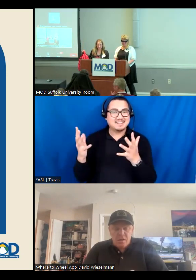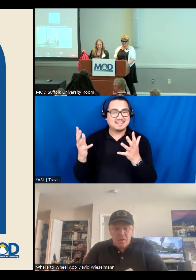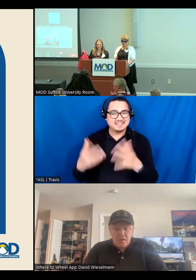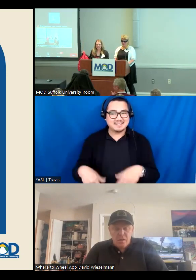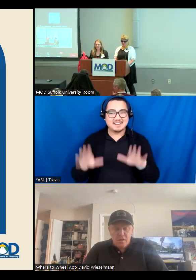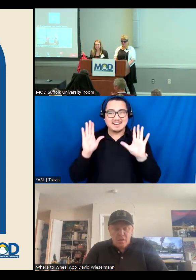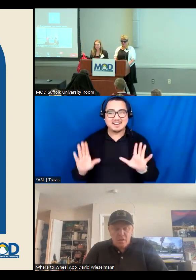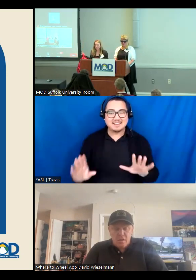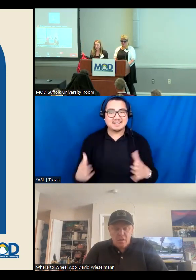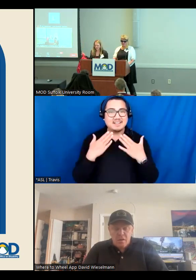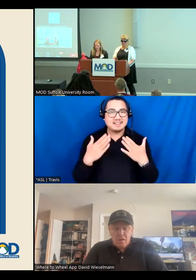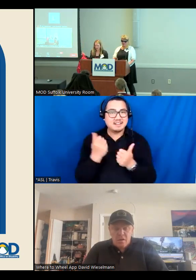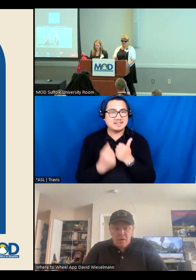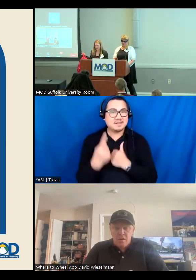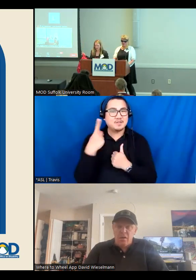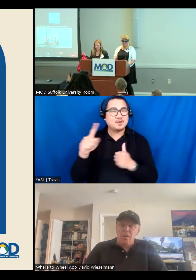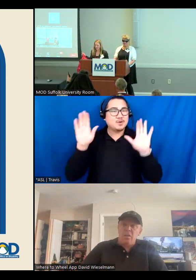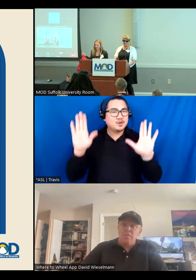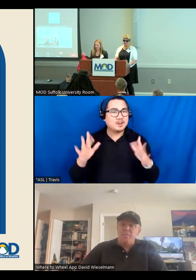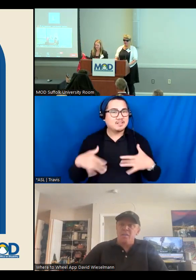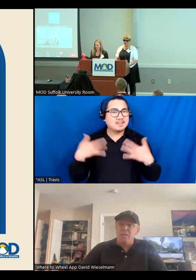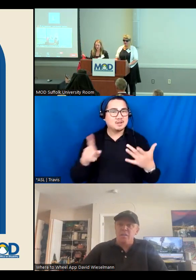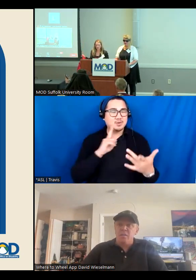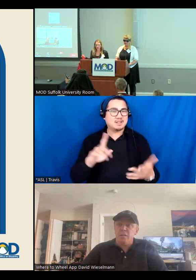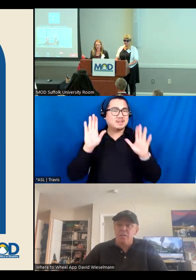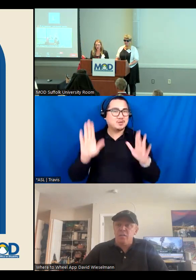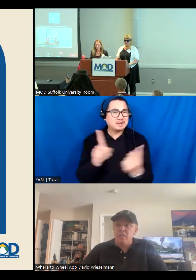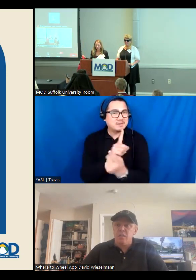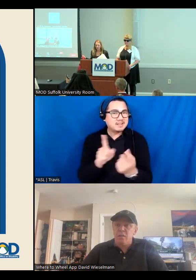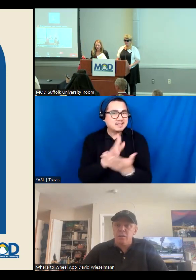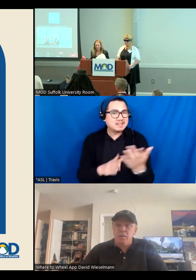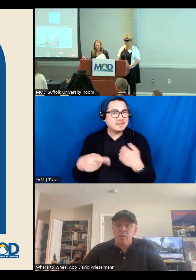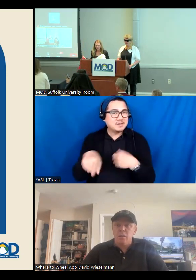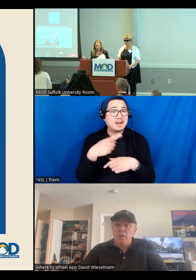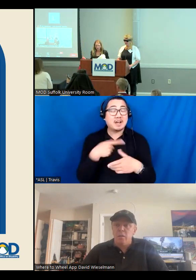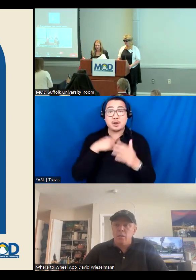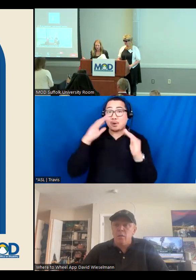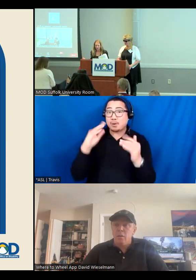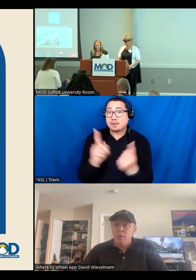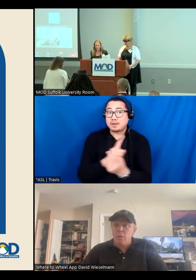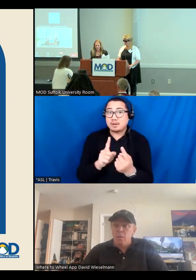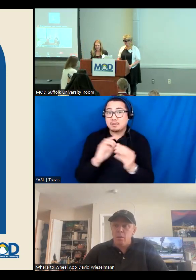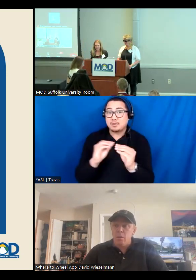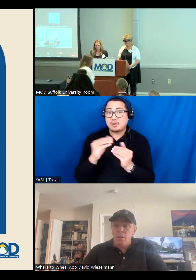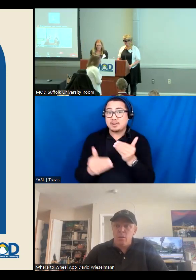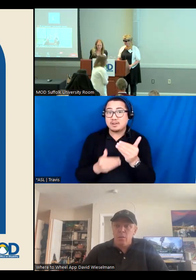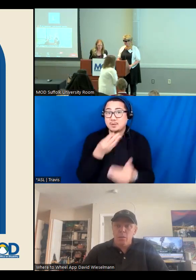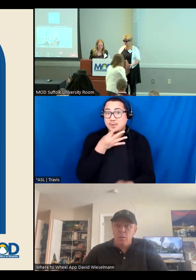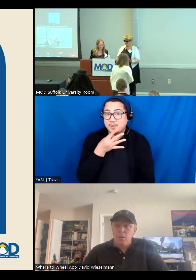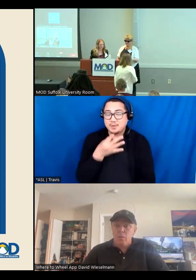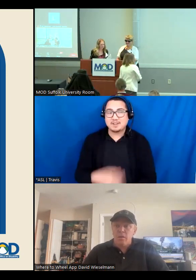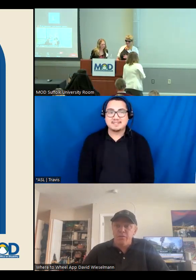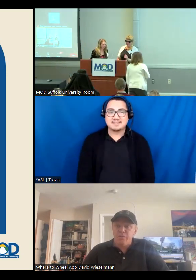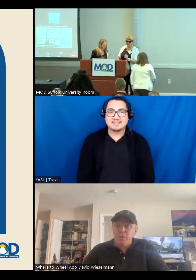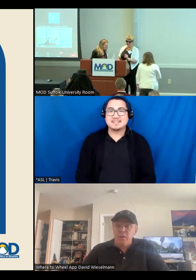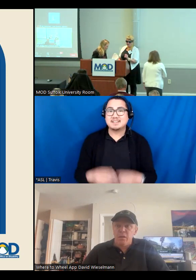Awesome. All right. Thanks, everyone, for a great event. It was great to meet some of you, and hopefully I'll meet some more of you in the next couple minutes.